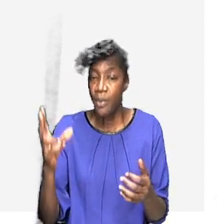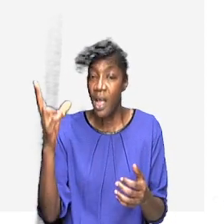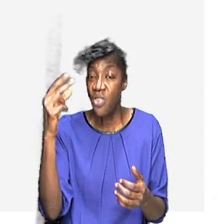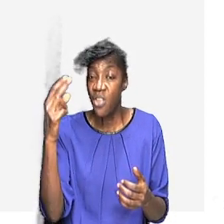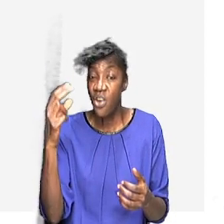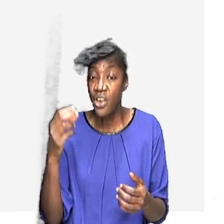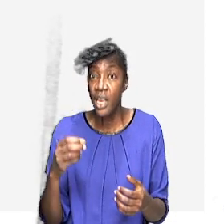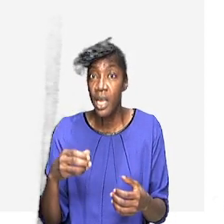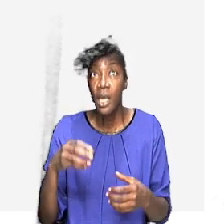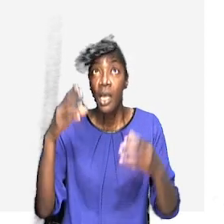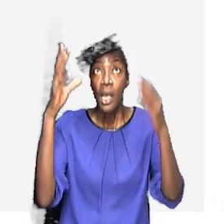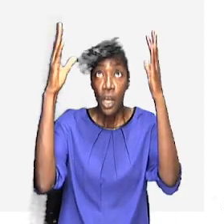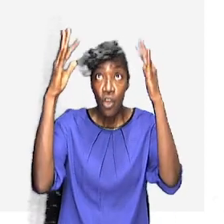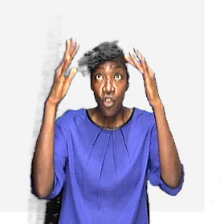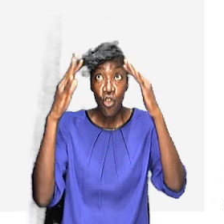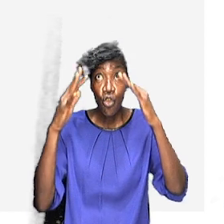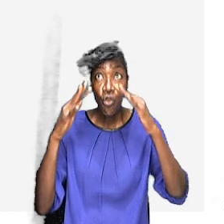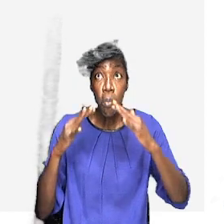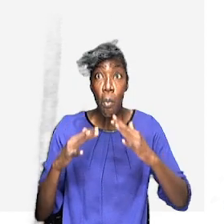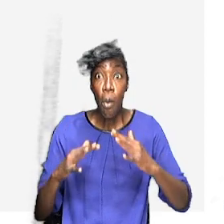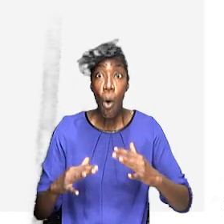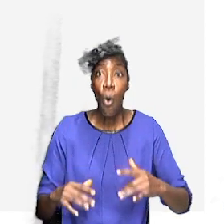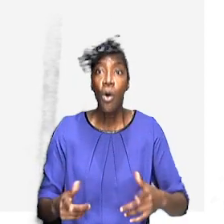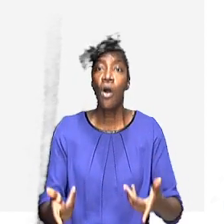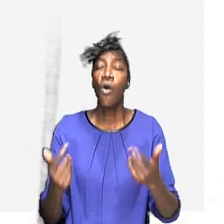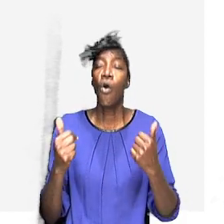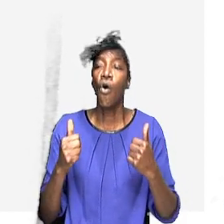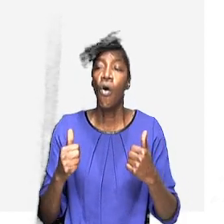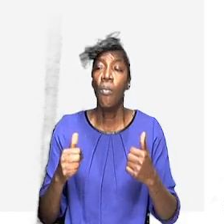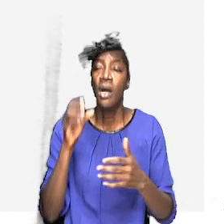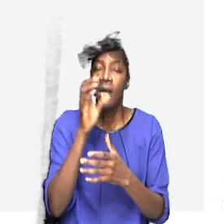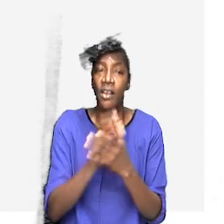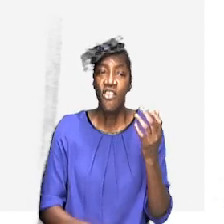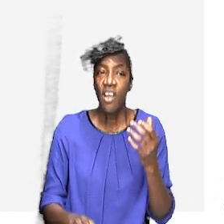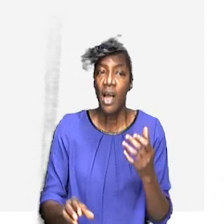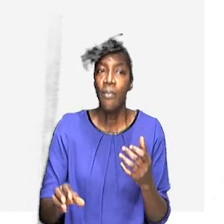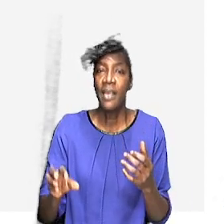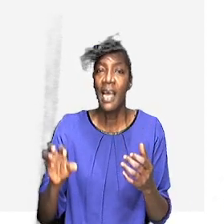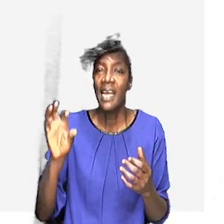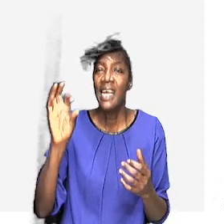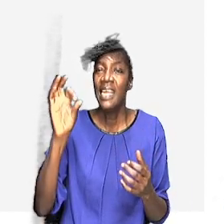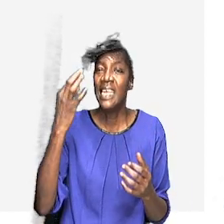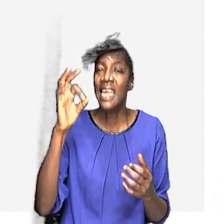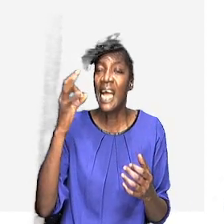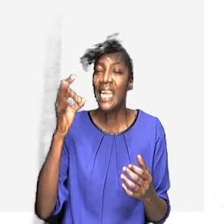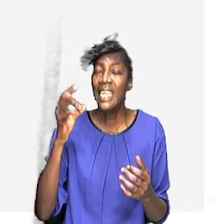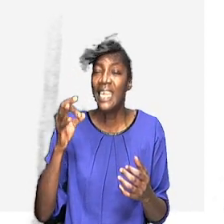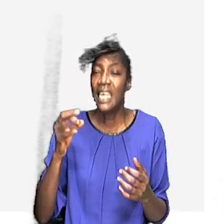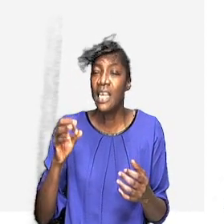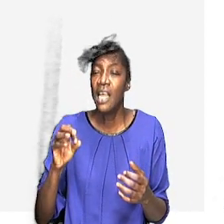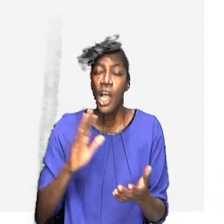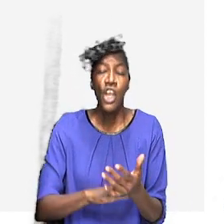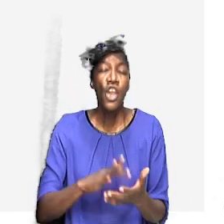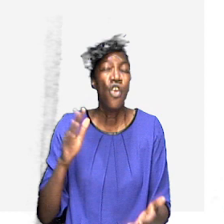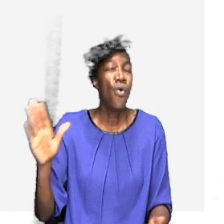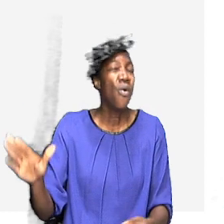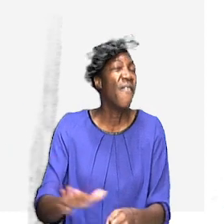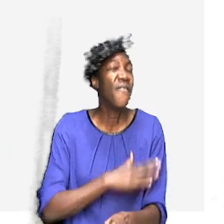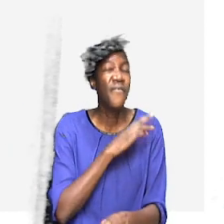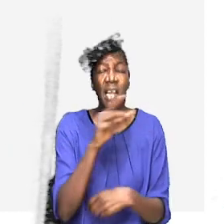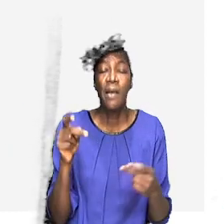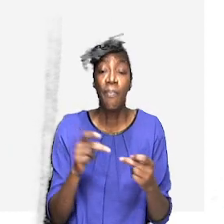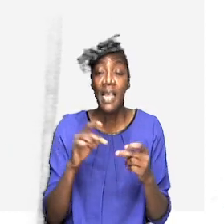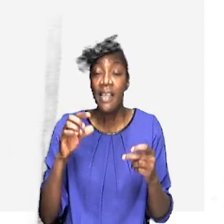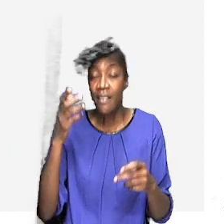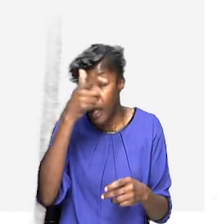smoke came on Mount Sinai. And in Exodus chapter 19, where the Shekinah glory filled the place. Just because they were worshiping God, just